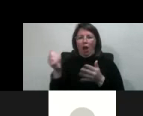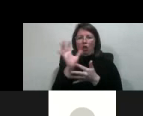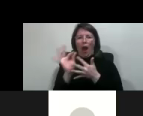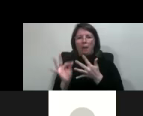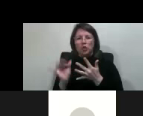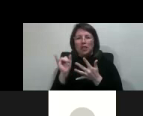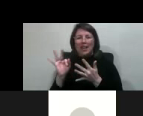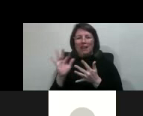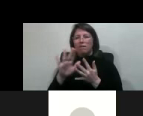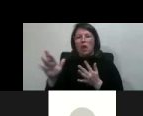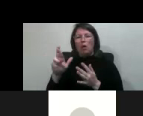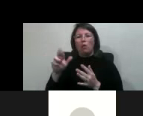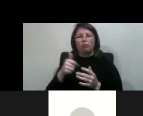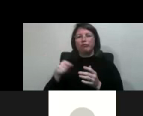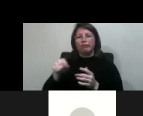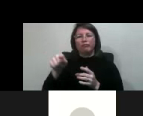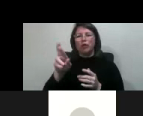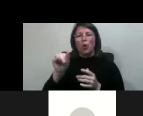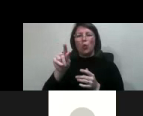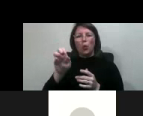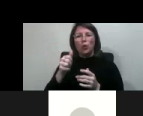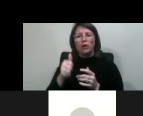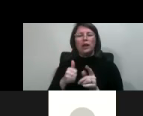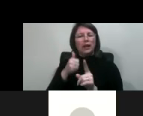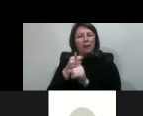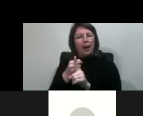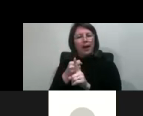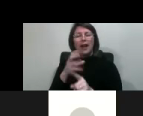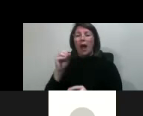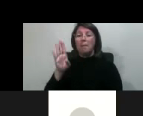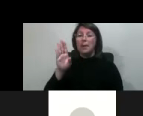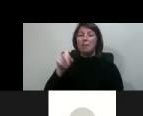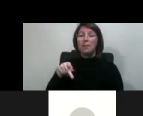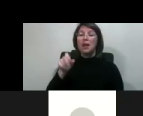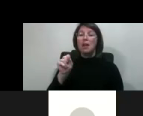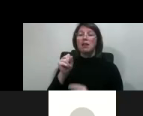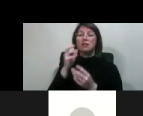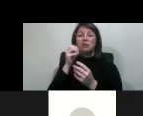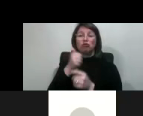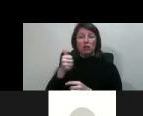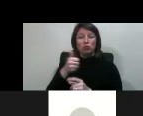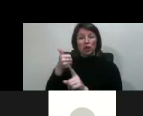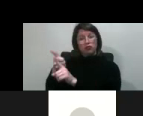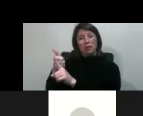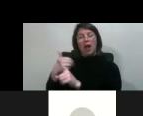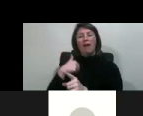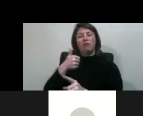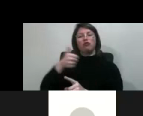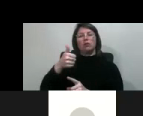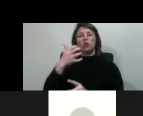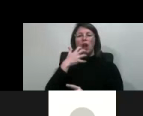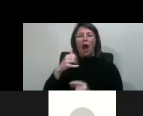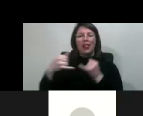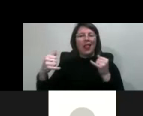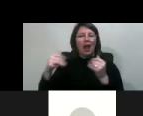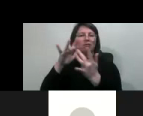their route was impacted. And that the BPS Transportation also has a transportation hotline and other ways